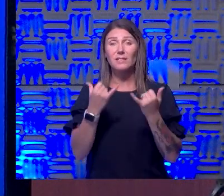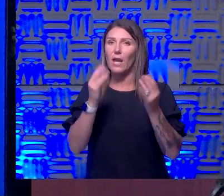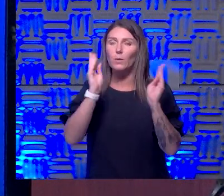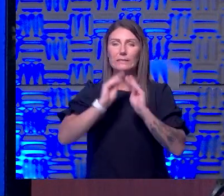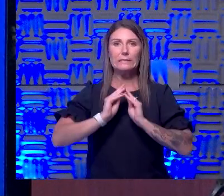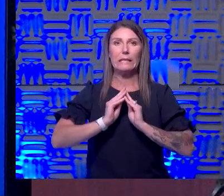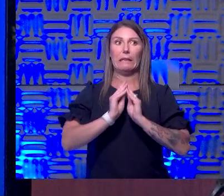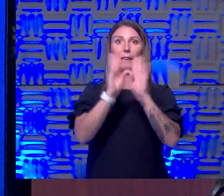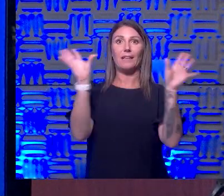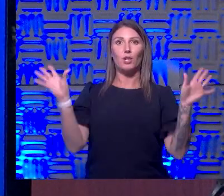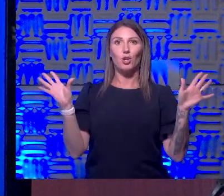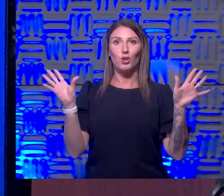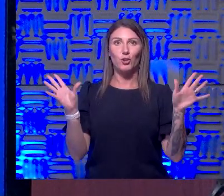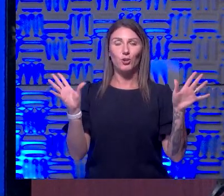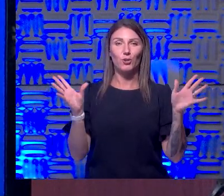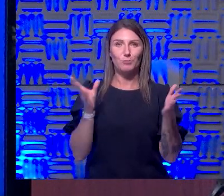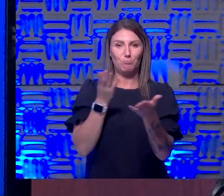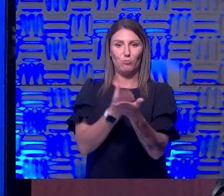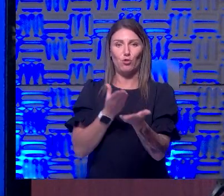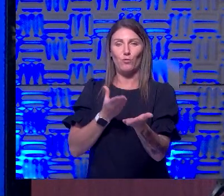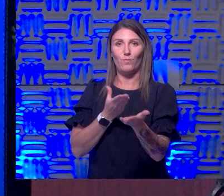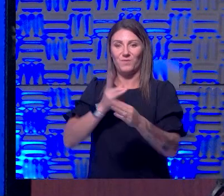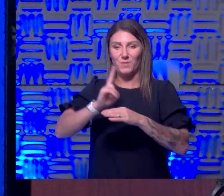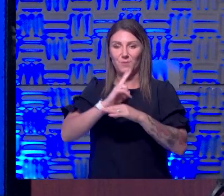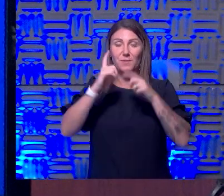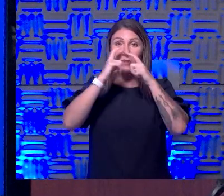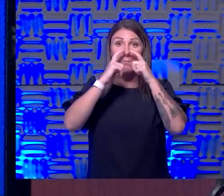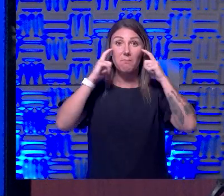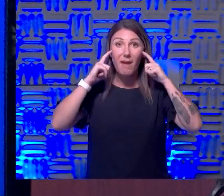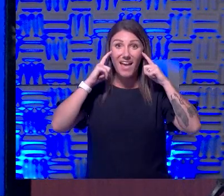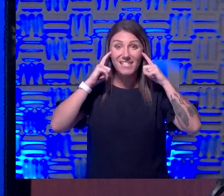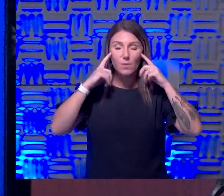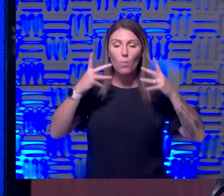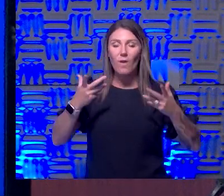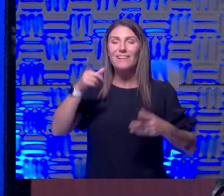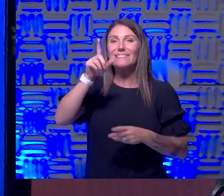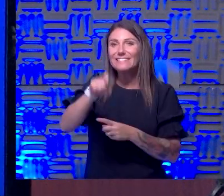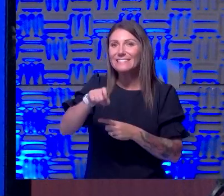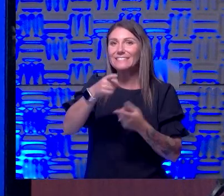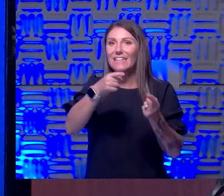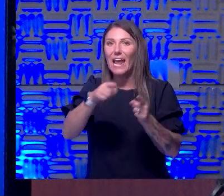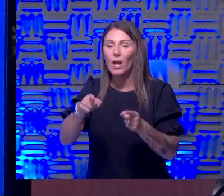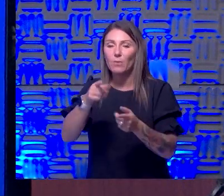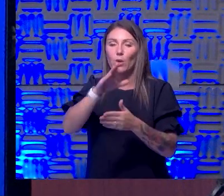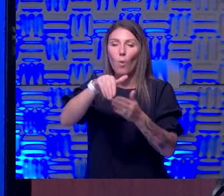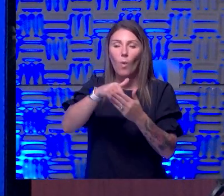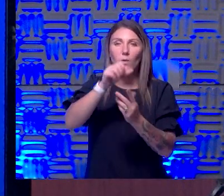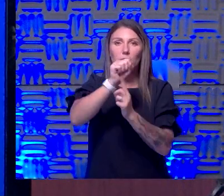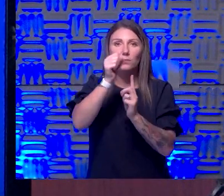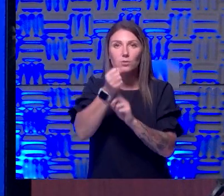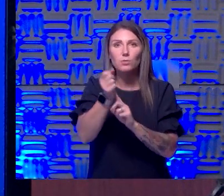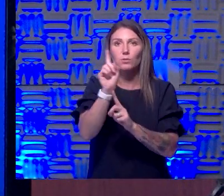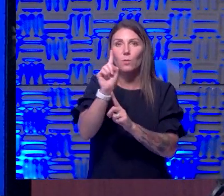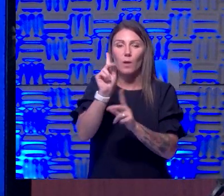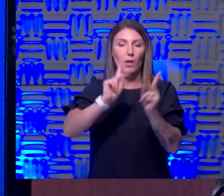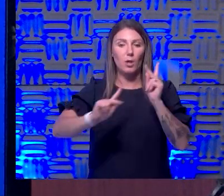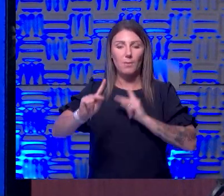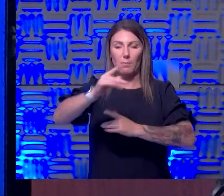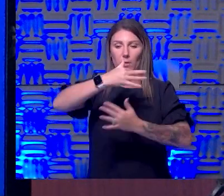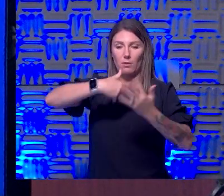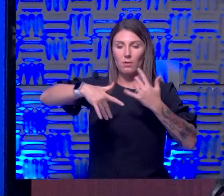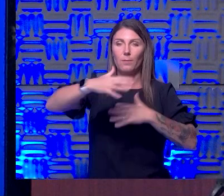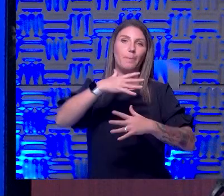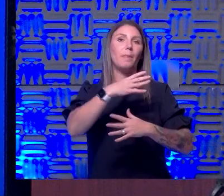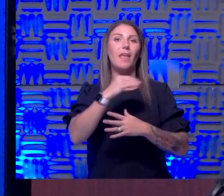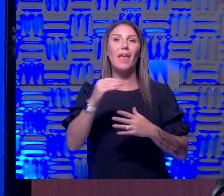crystal clear that wearing masks is the thing that needs to happen in every situation where people are together and